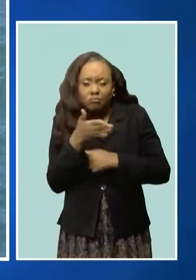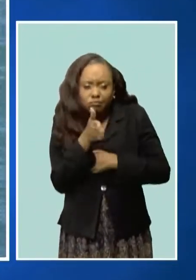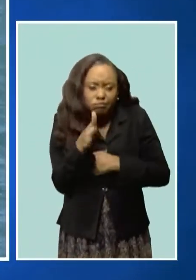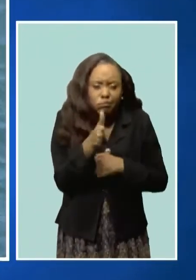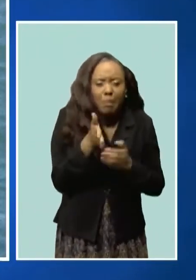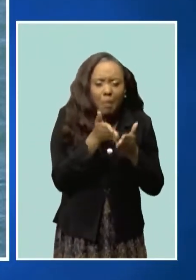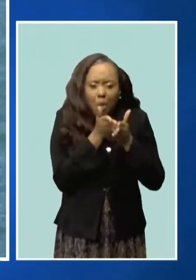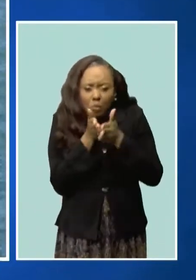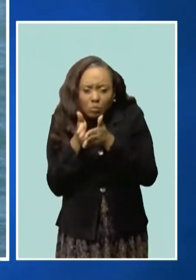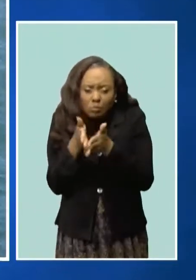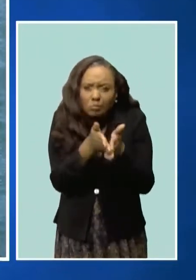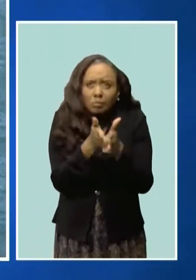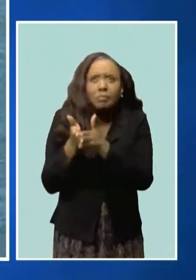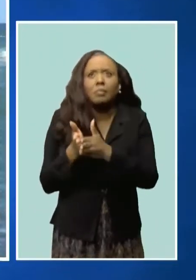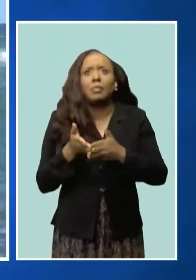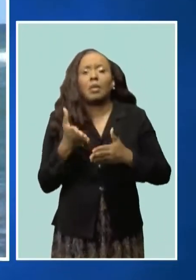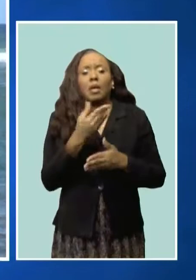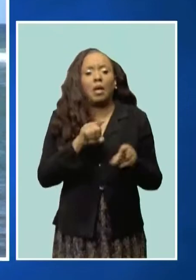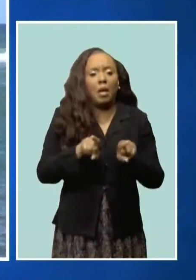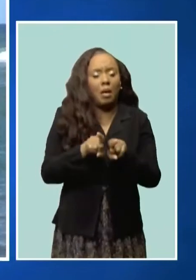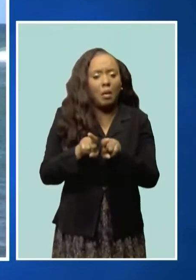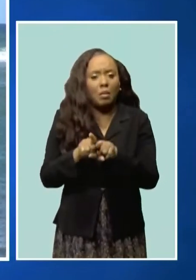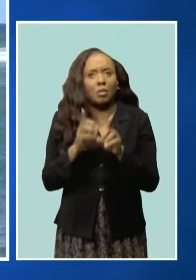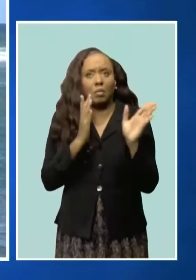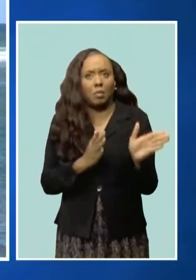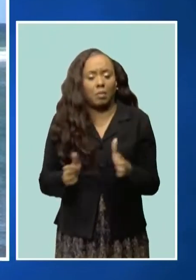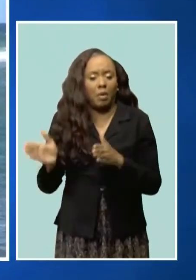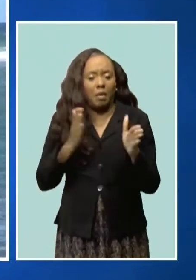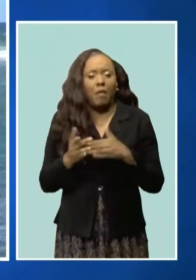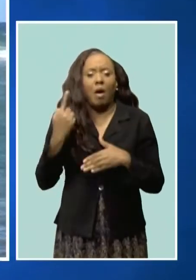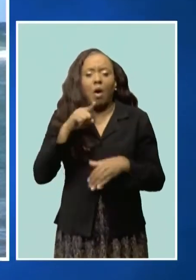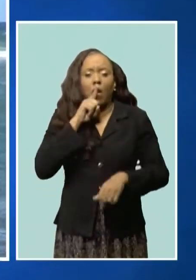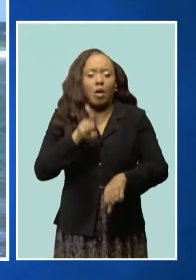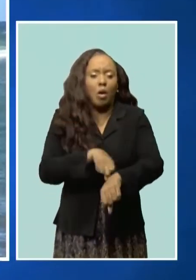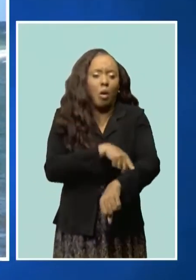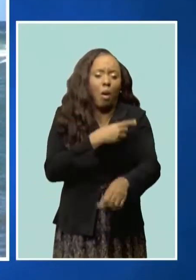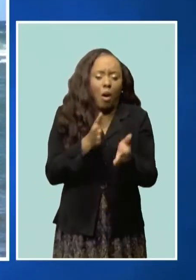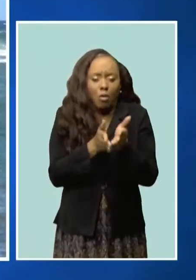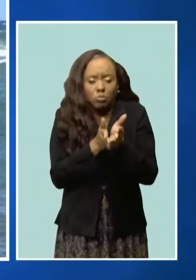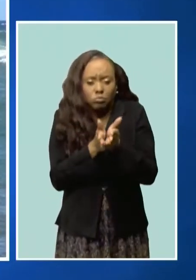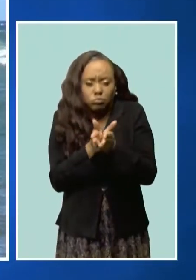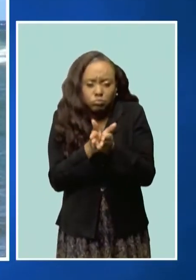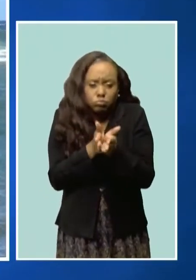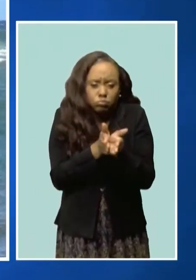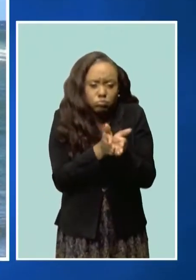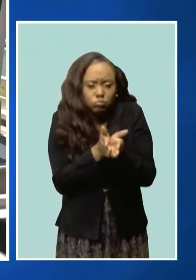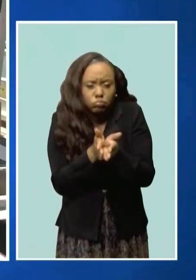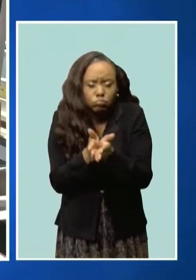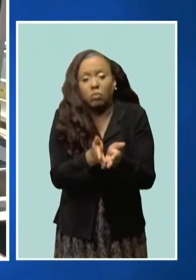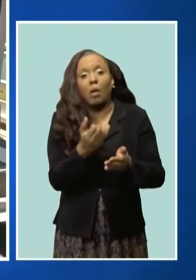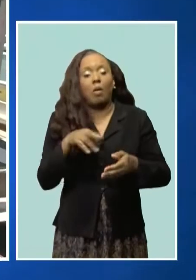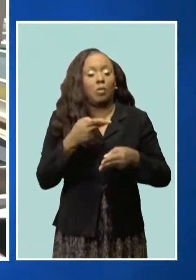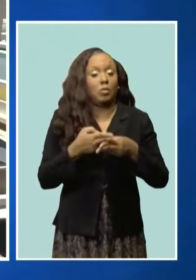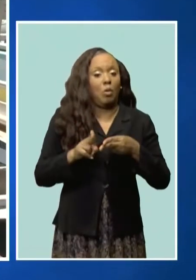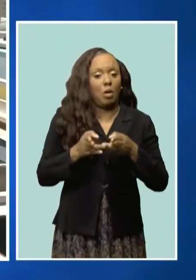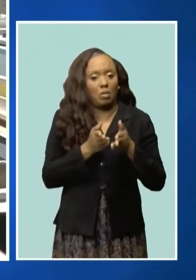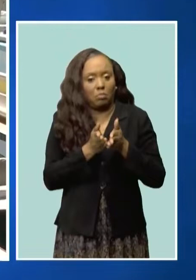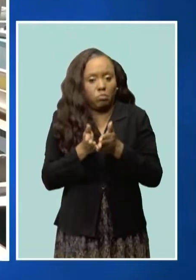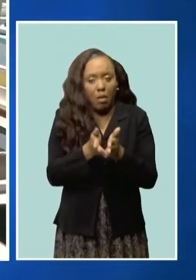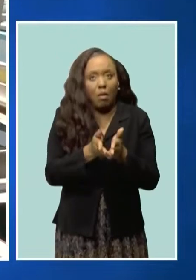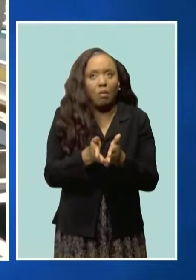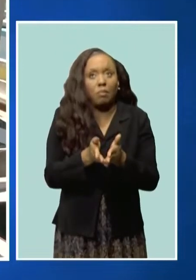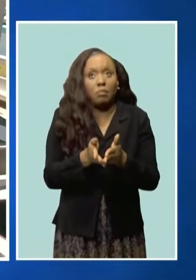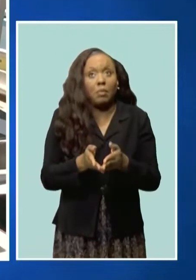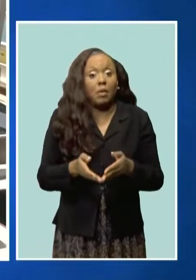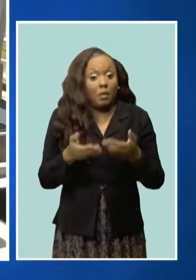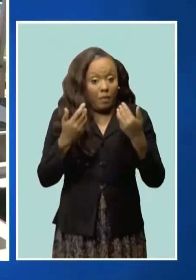vessel, as well as preparing for long voyages and also short voyages. At the end of that first phase, then we will move